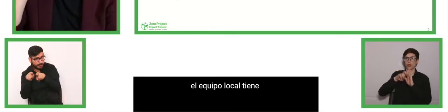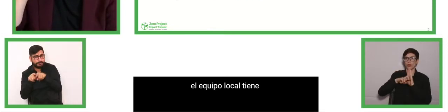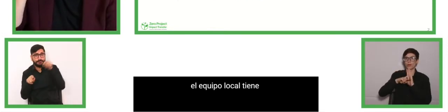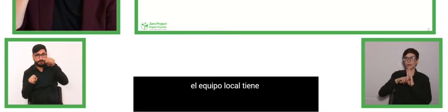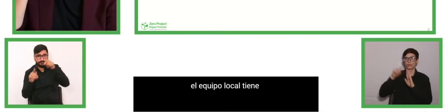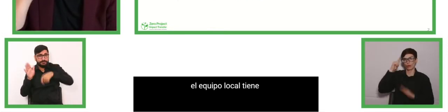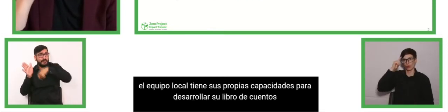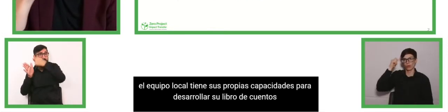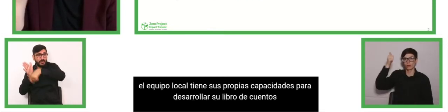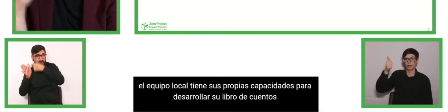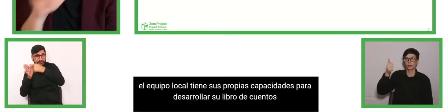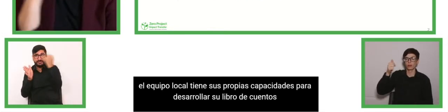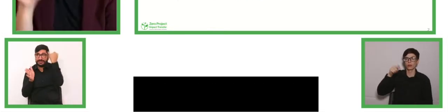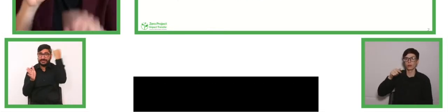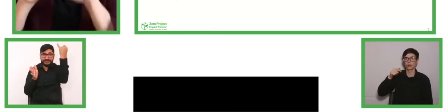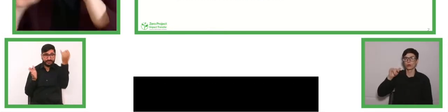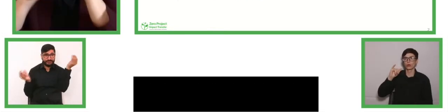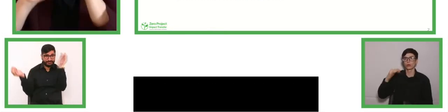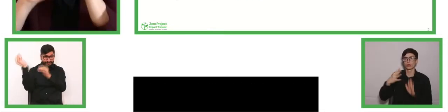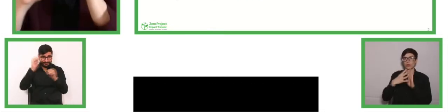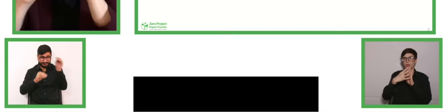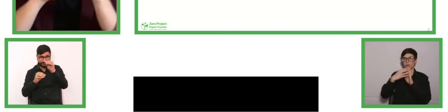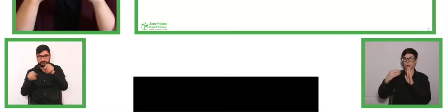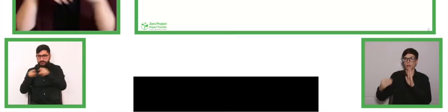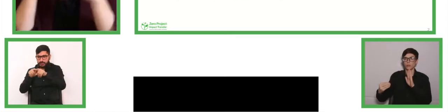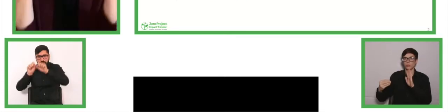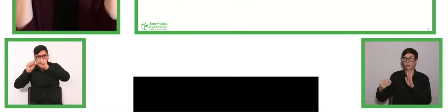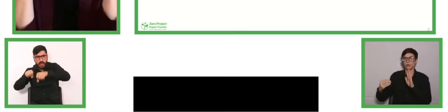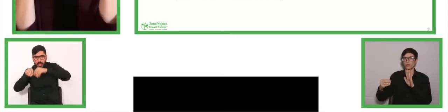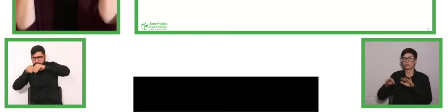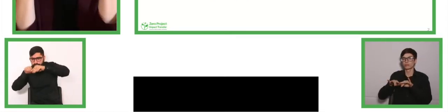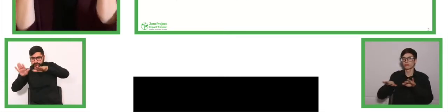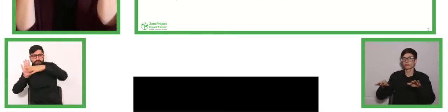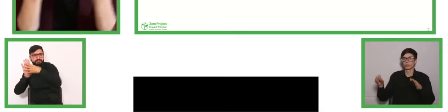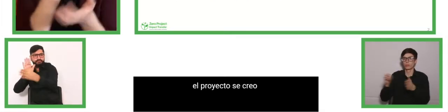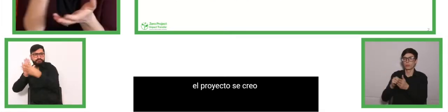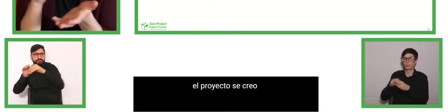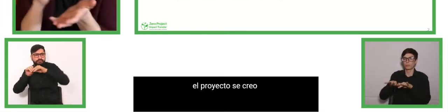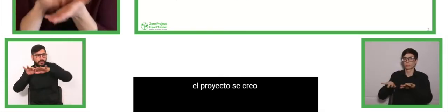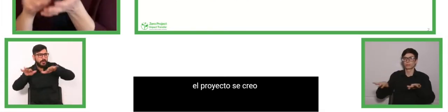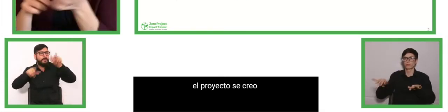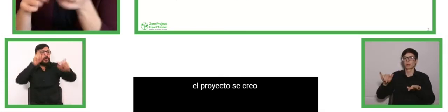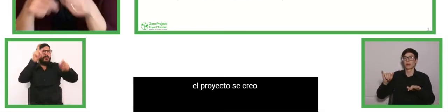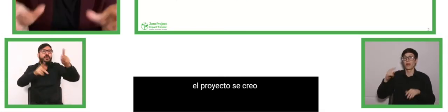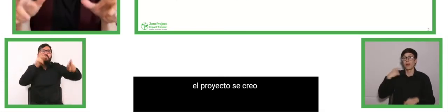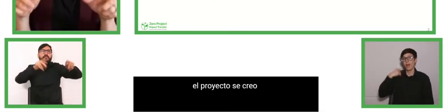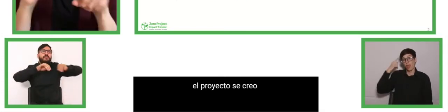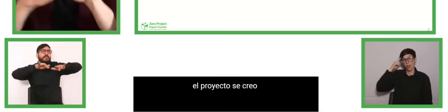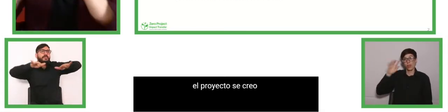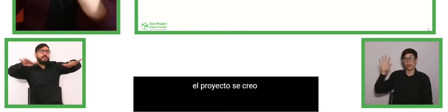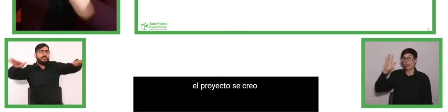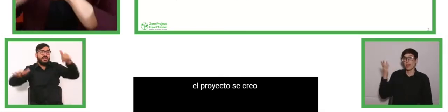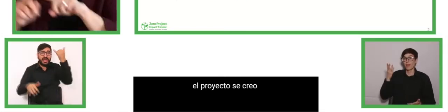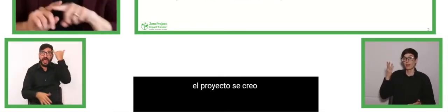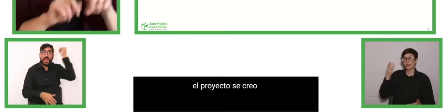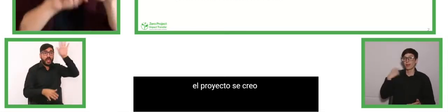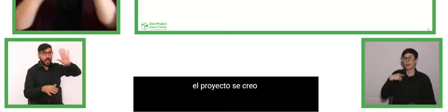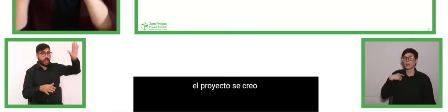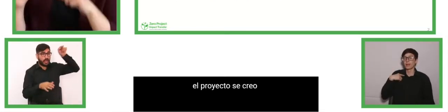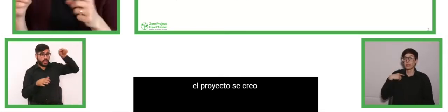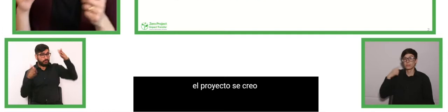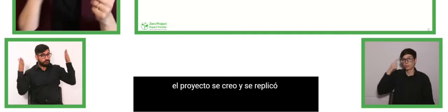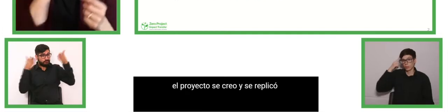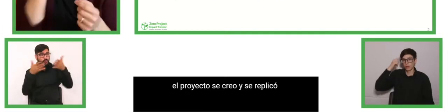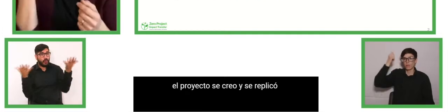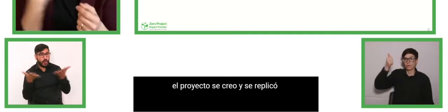is to build a global digital library of different stories in sign languages of the world and their